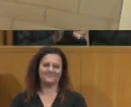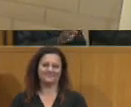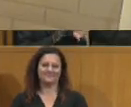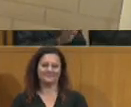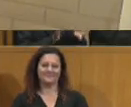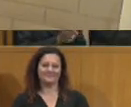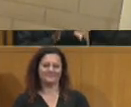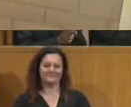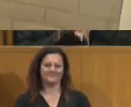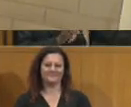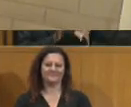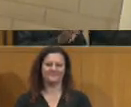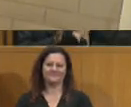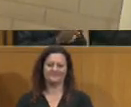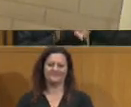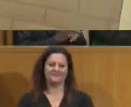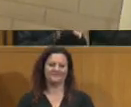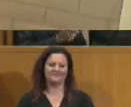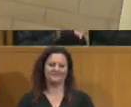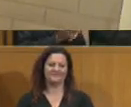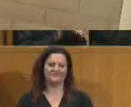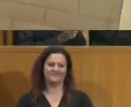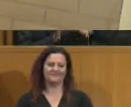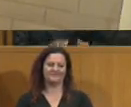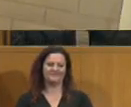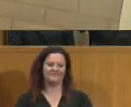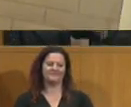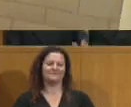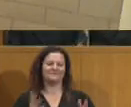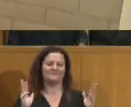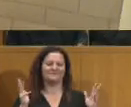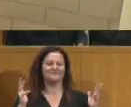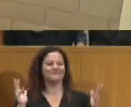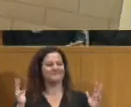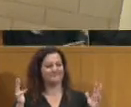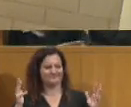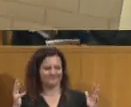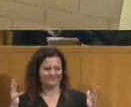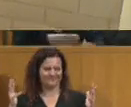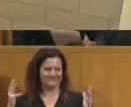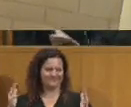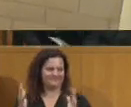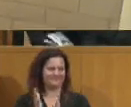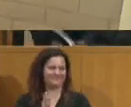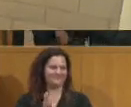maintain and defend the Constitution of said state.